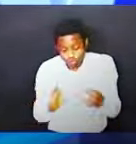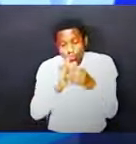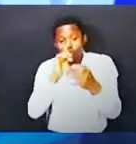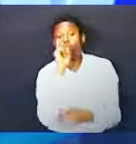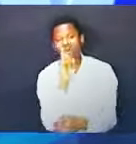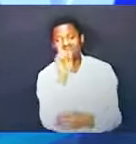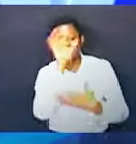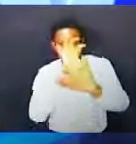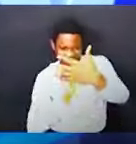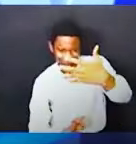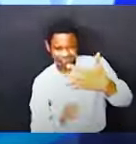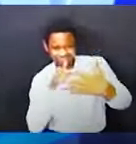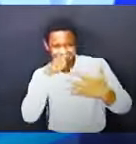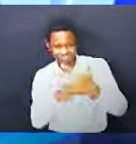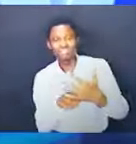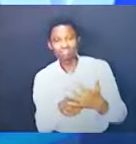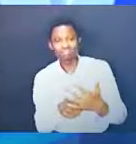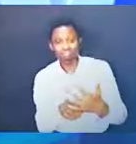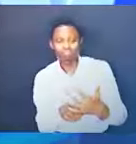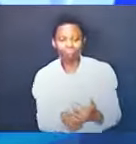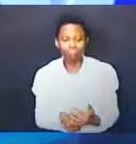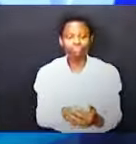right.